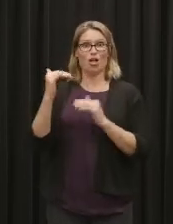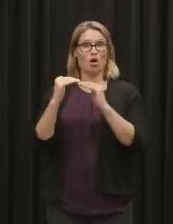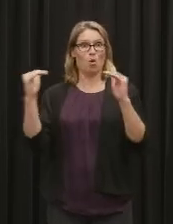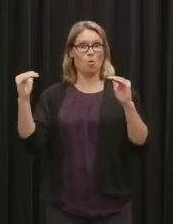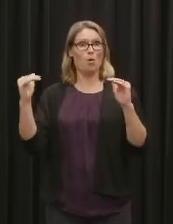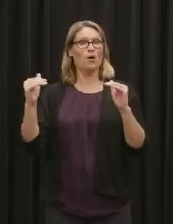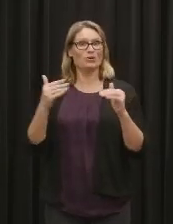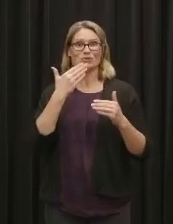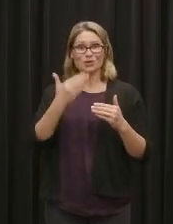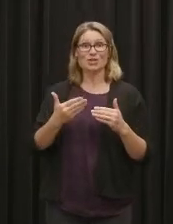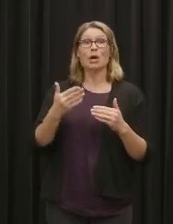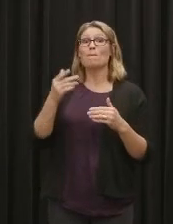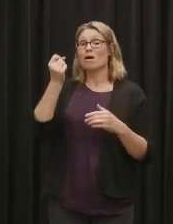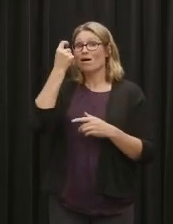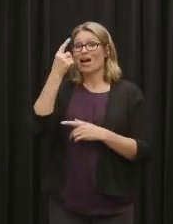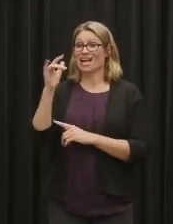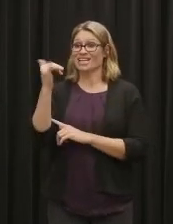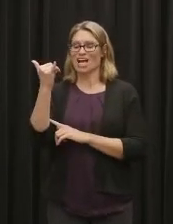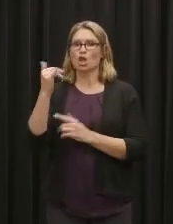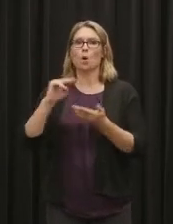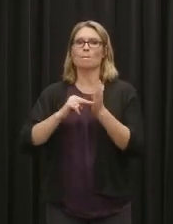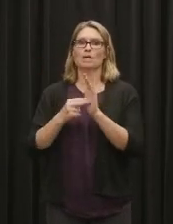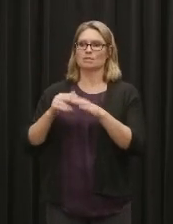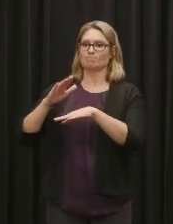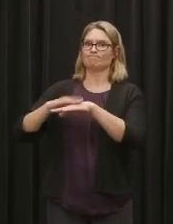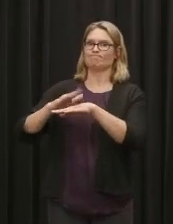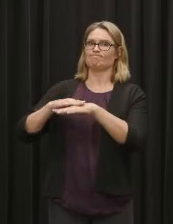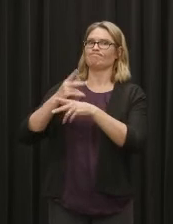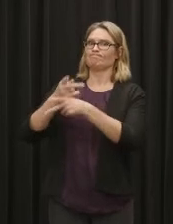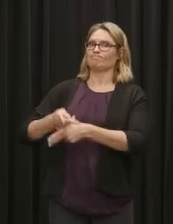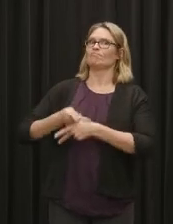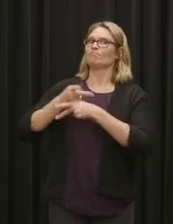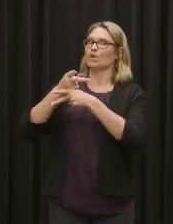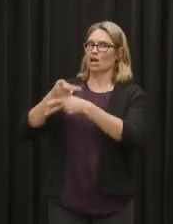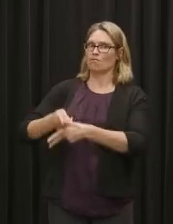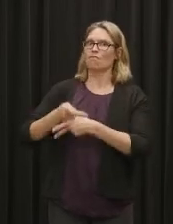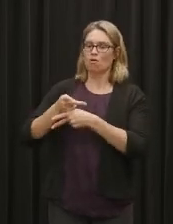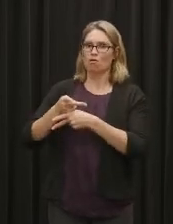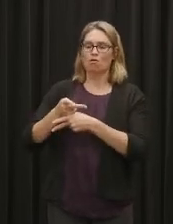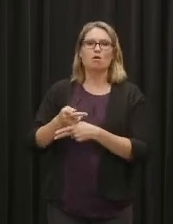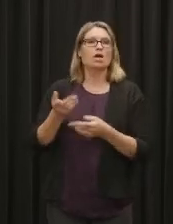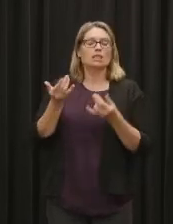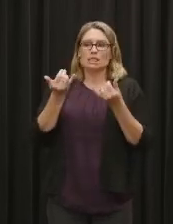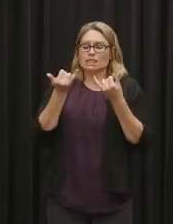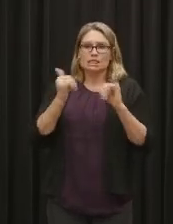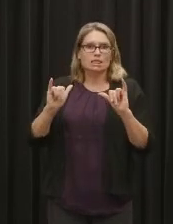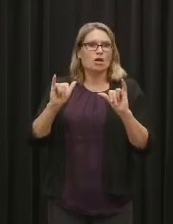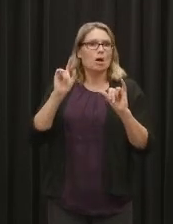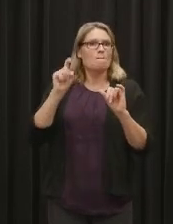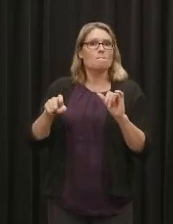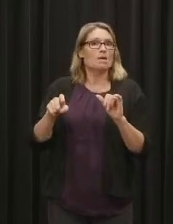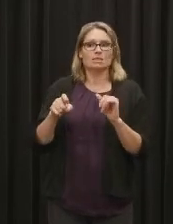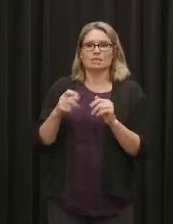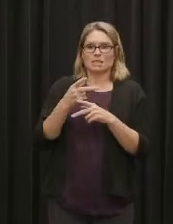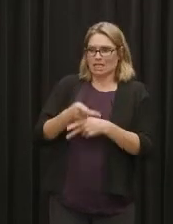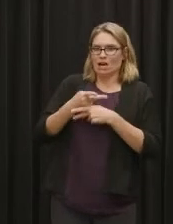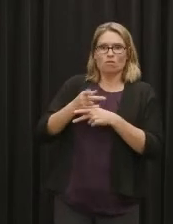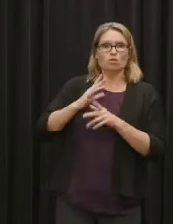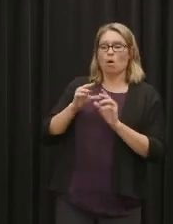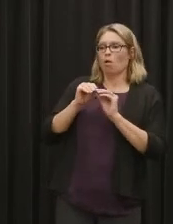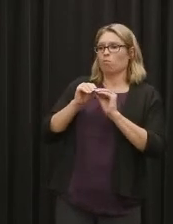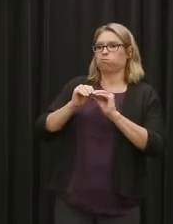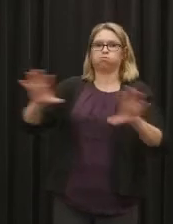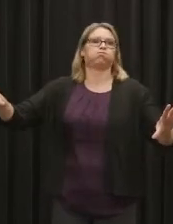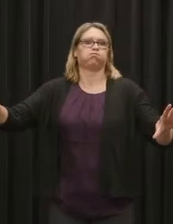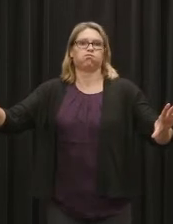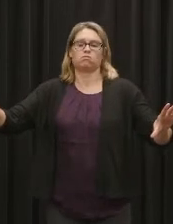remember, yellow means caution. Everyone will still have to take great care to prevent the spread of COVID-19 so